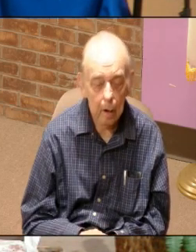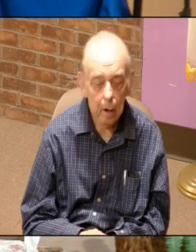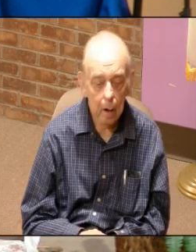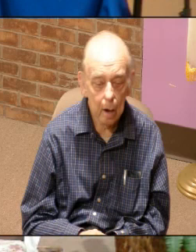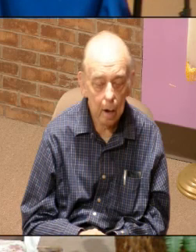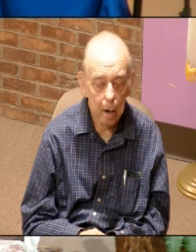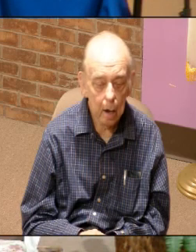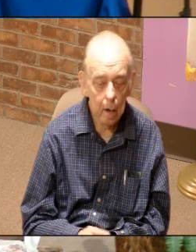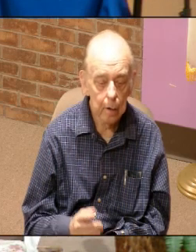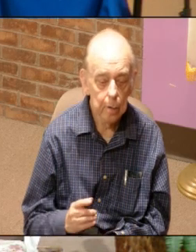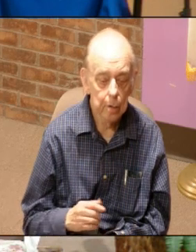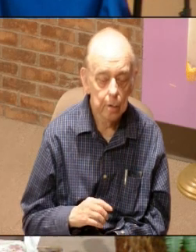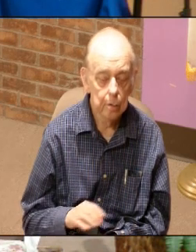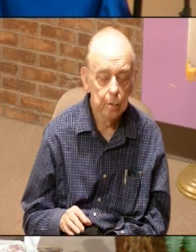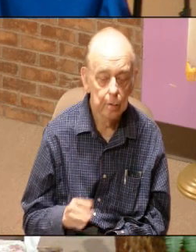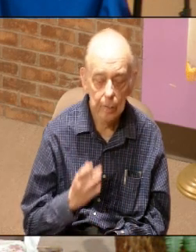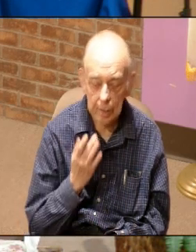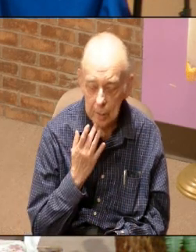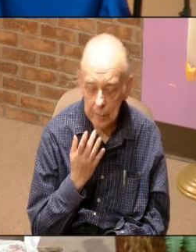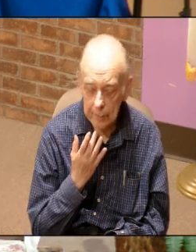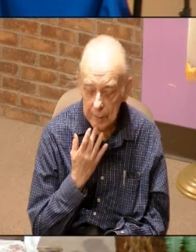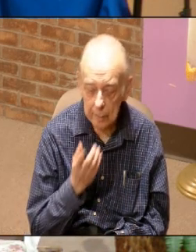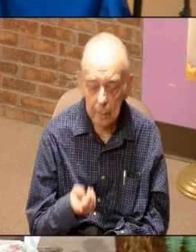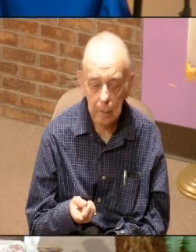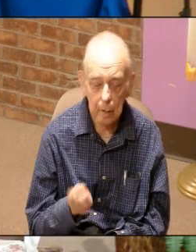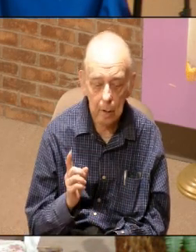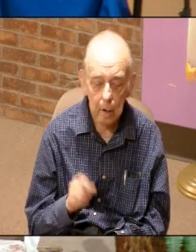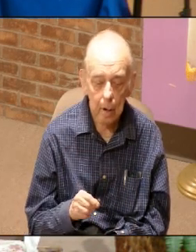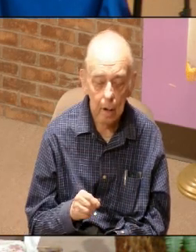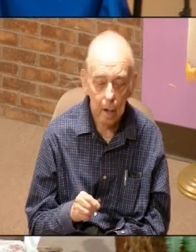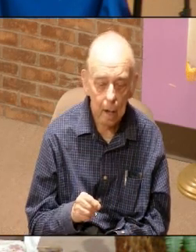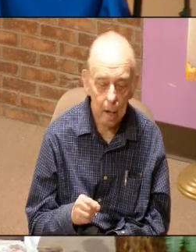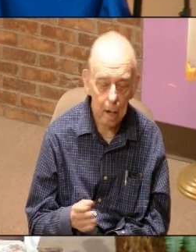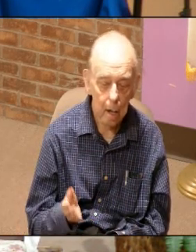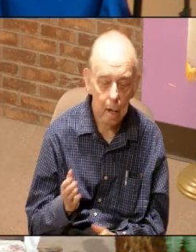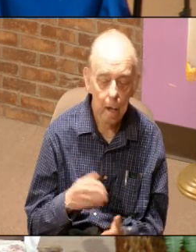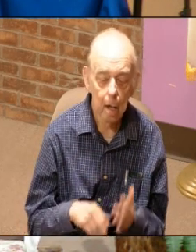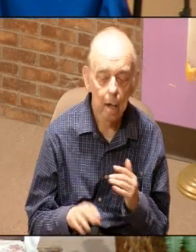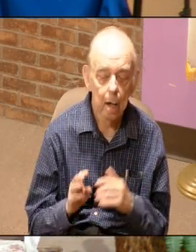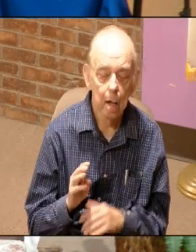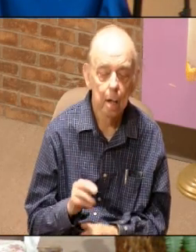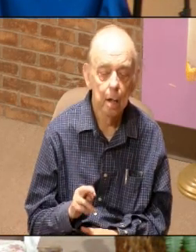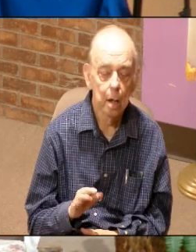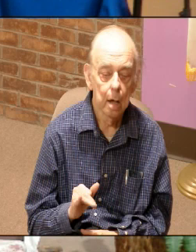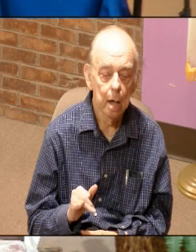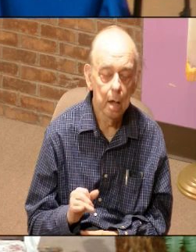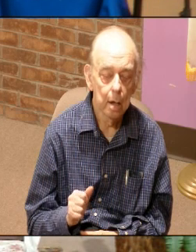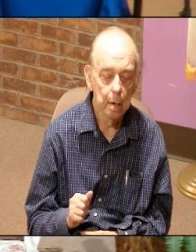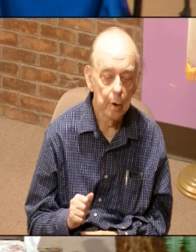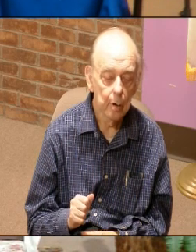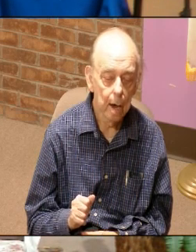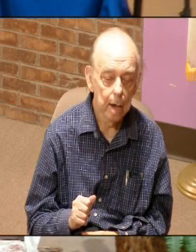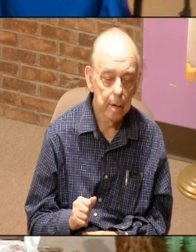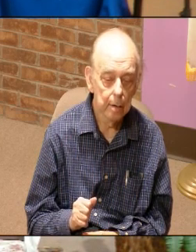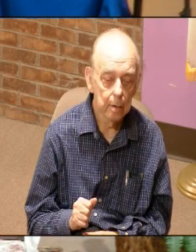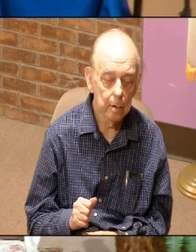but they owe me a favor I need to have them come back in and do an MRI or a CAT scan